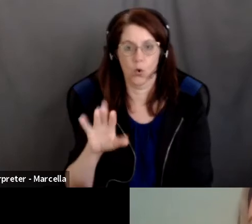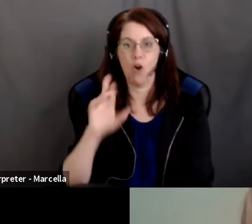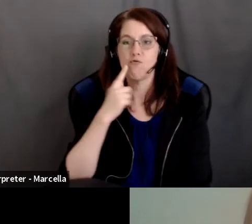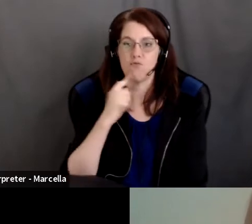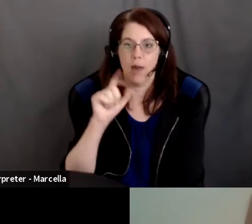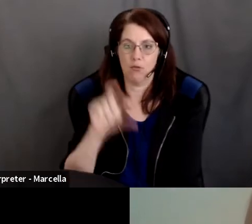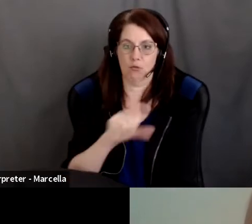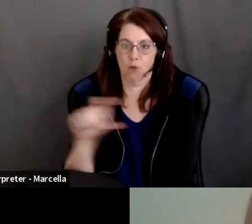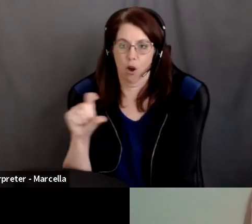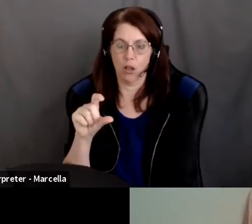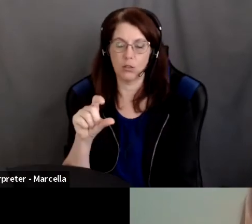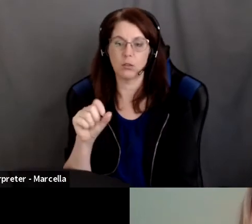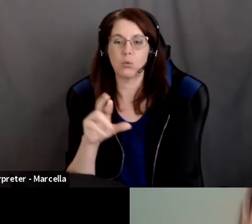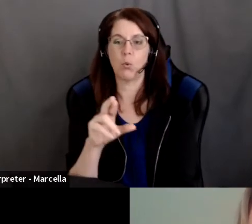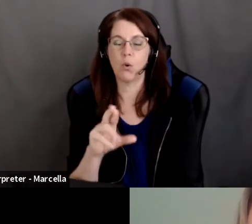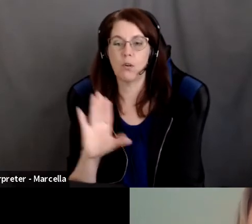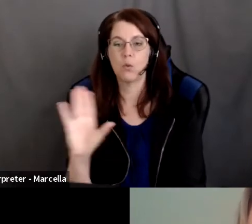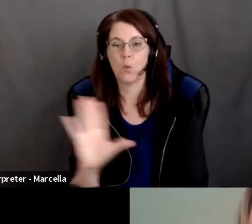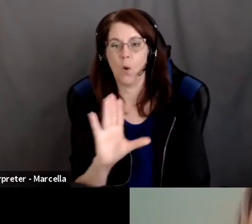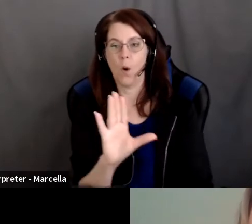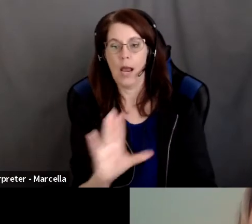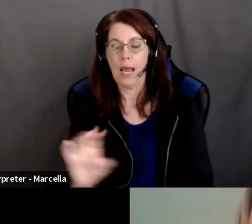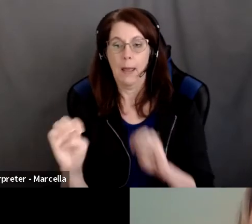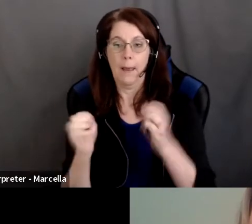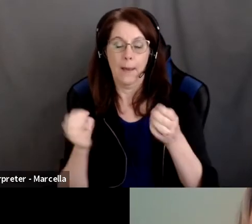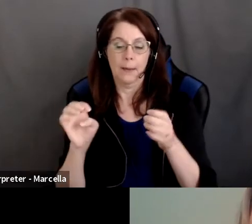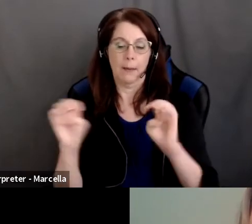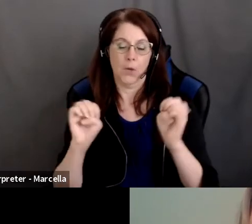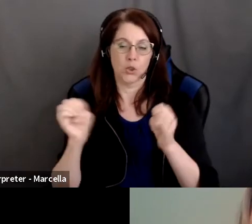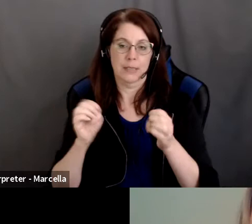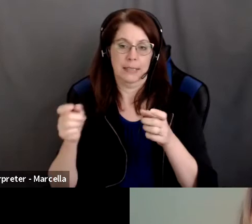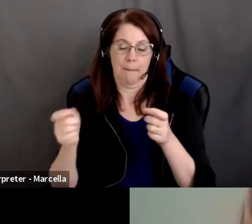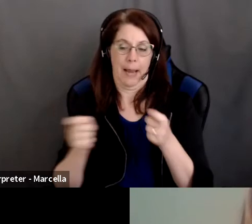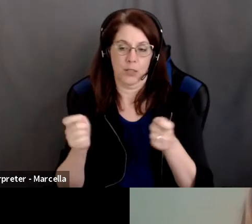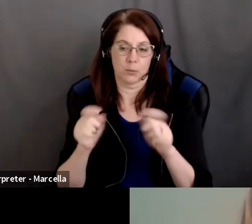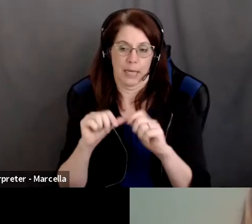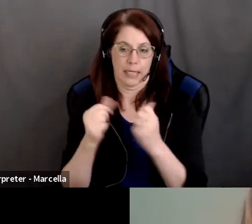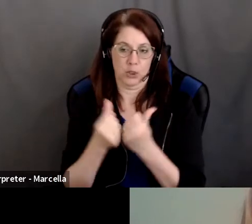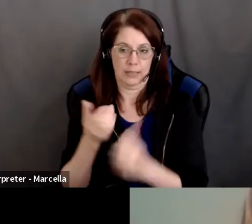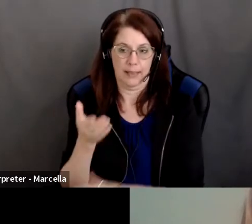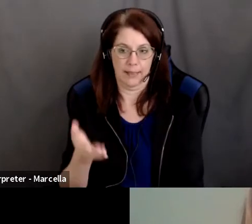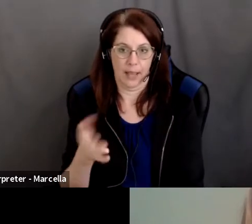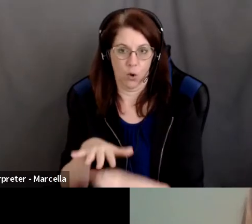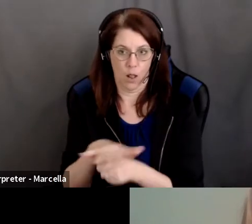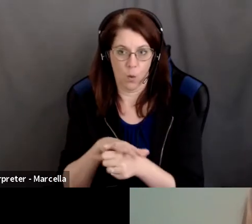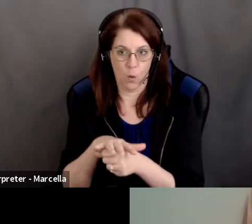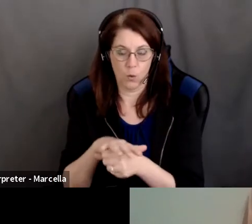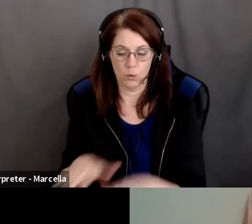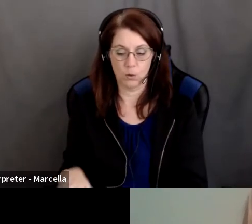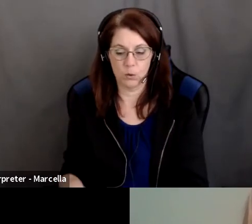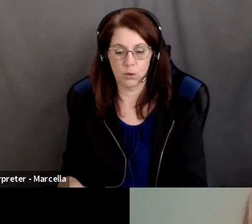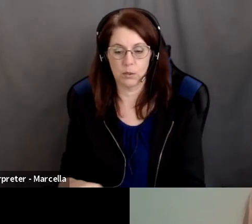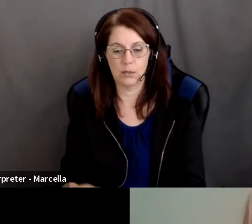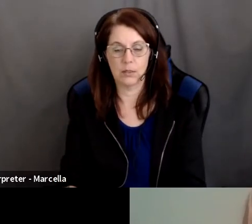Cross, your emergency management agency there, the locals,